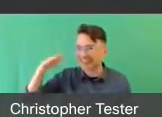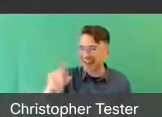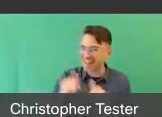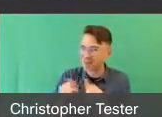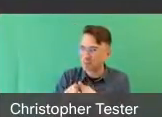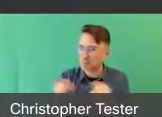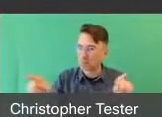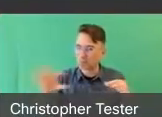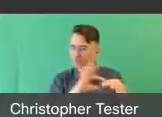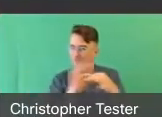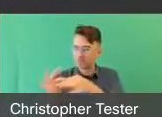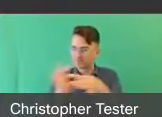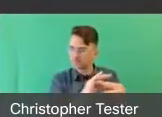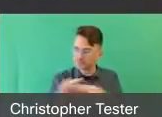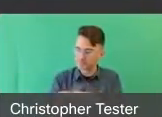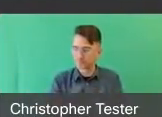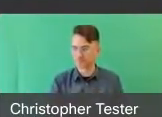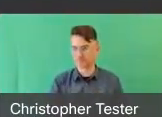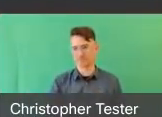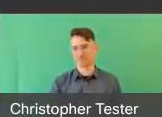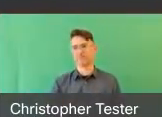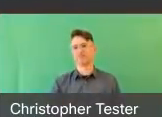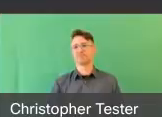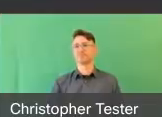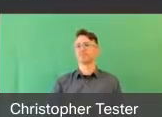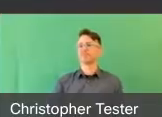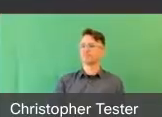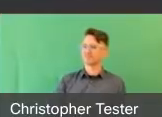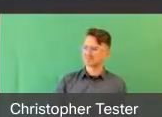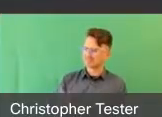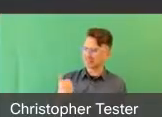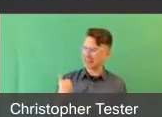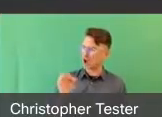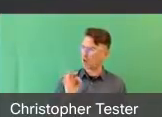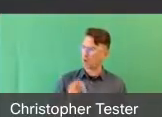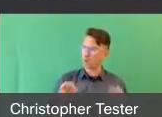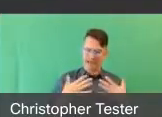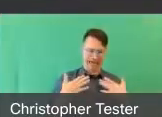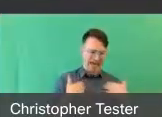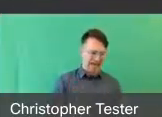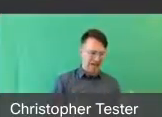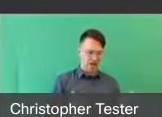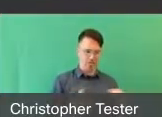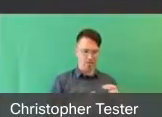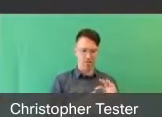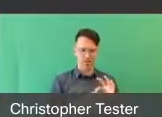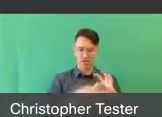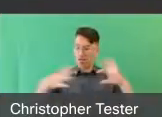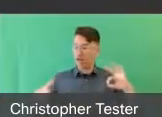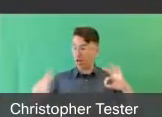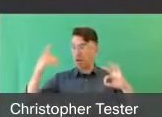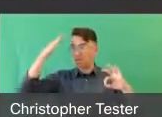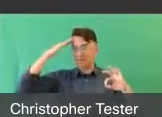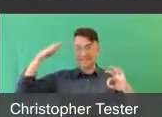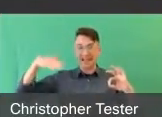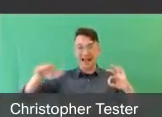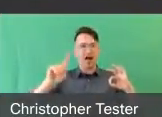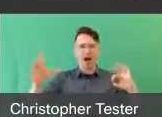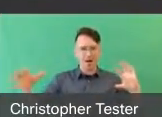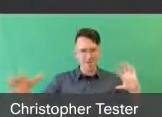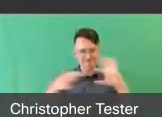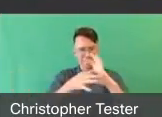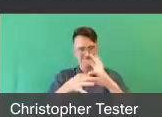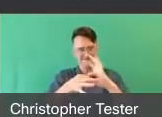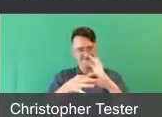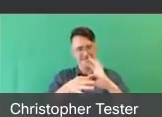quote there. There's no health without mental health. Thank you for your commitment. Thank you. Henrietta, over to you to present